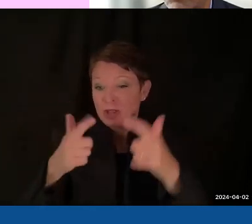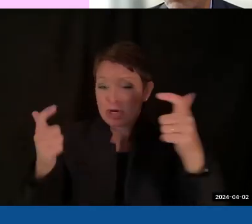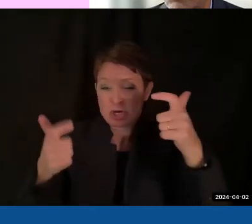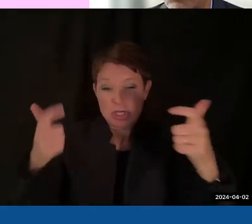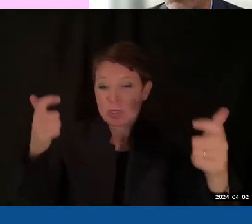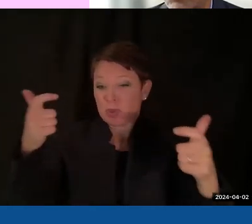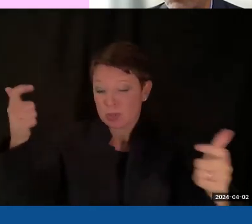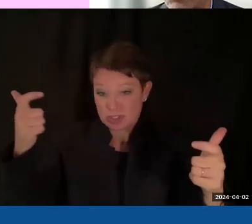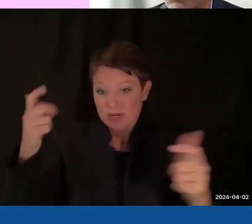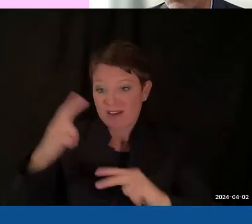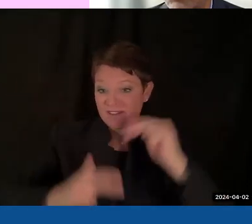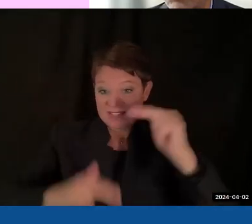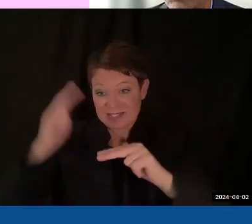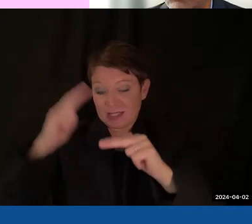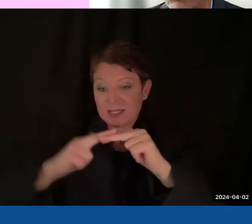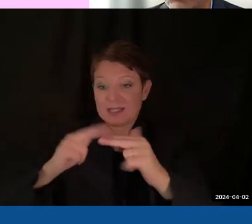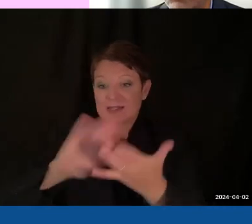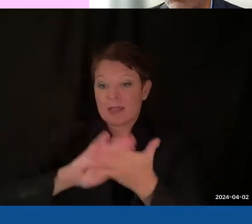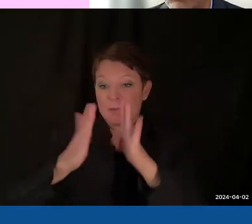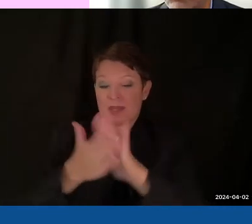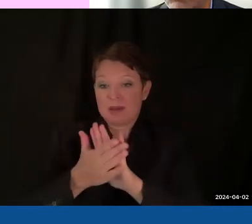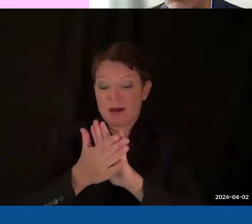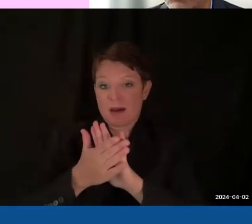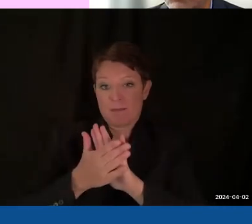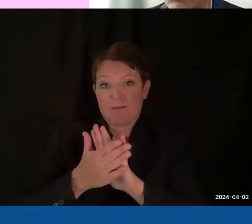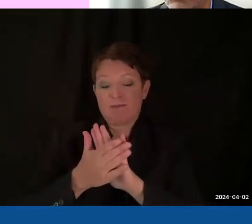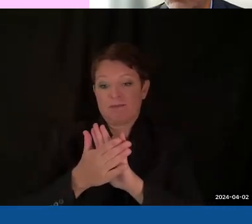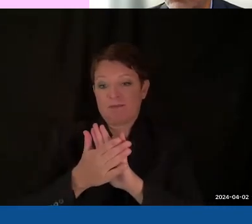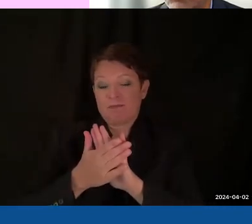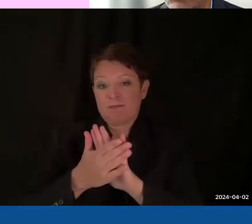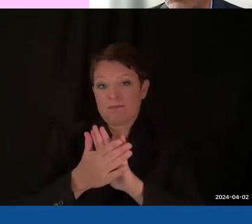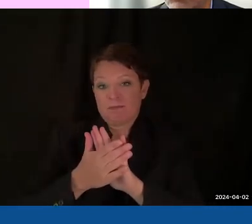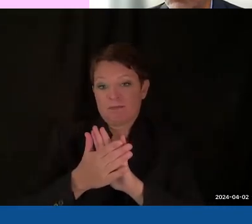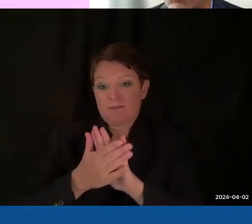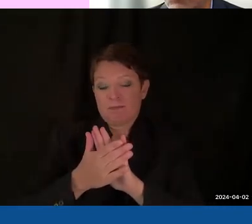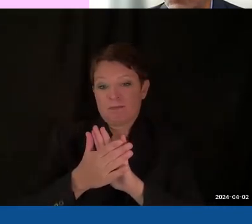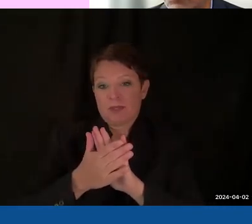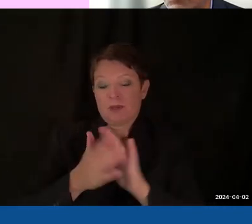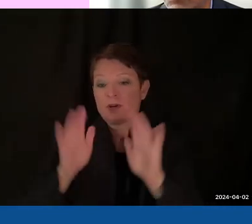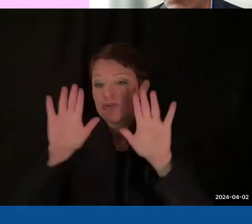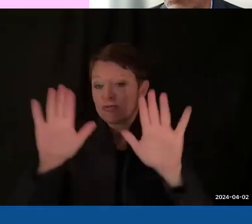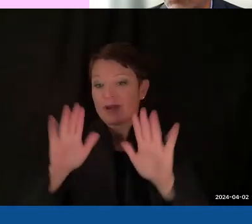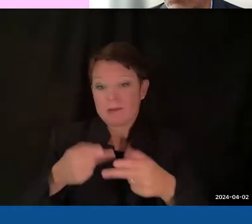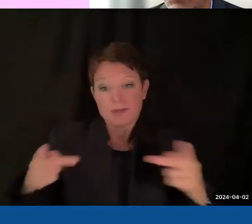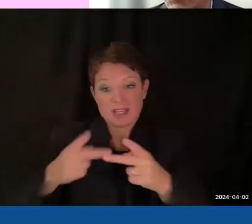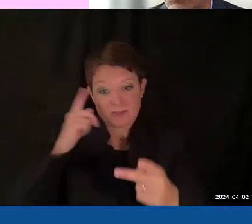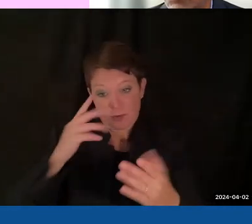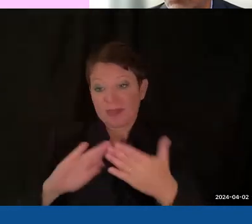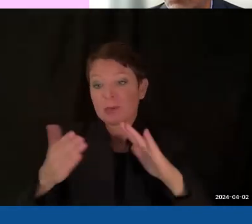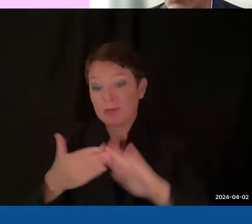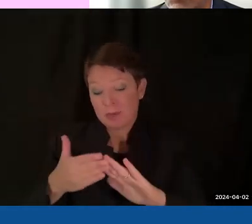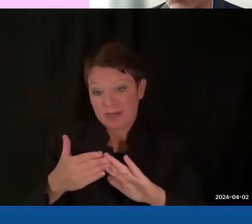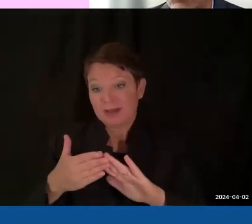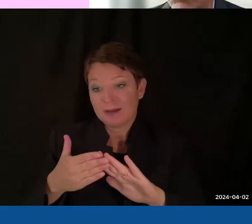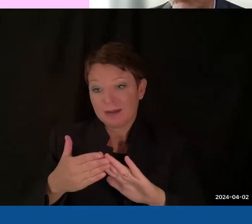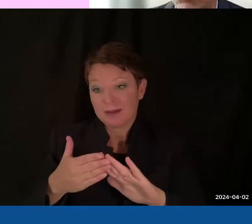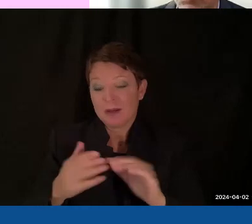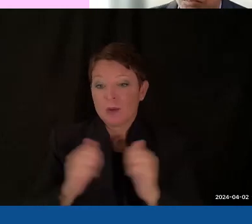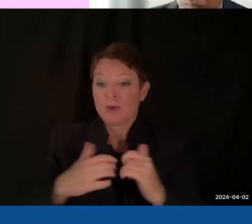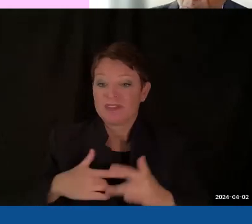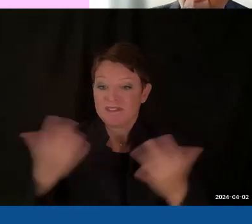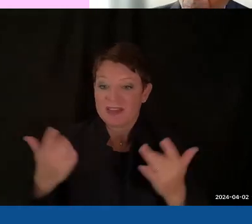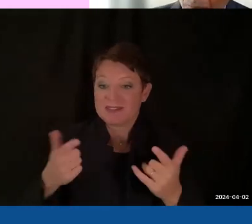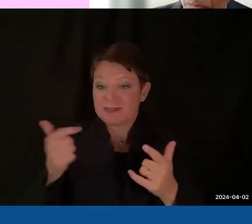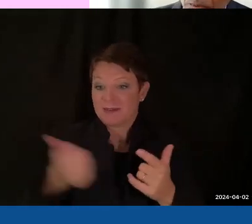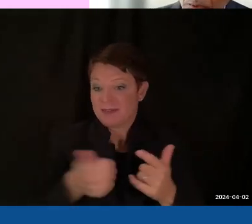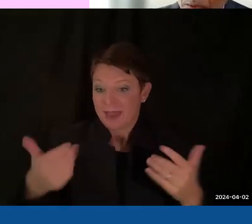huge facilities that become great bastions for the community, in essence, in terms of the events that they